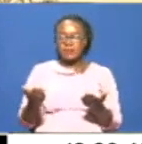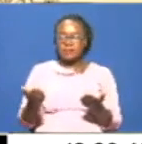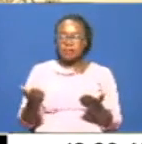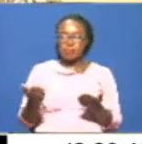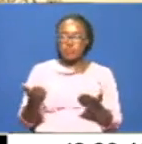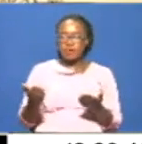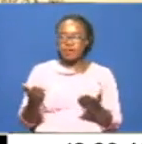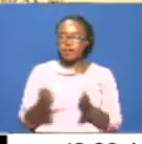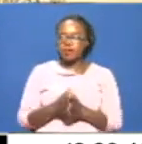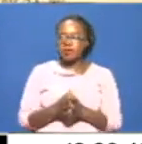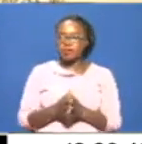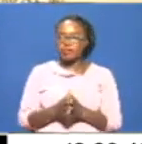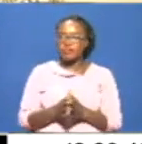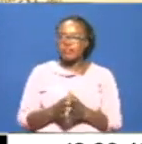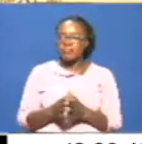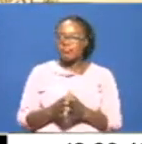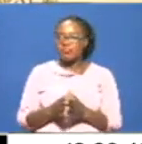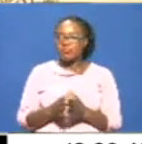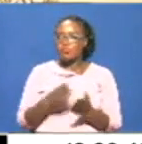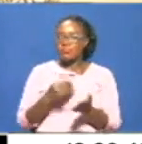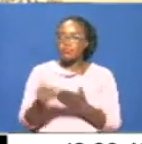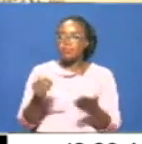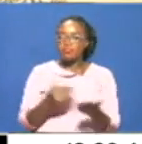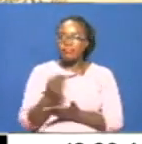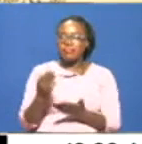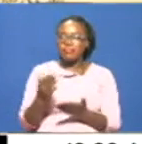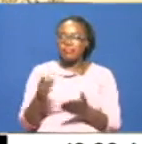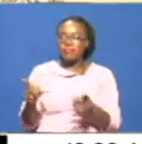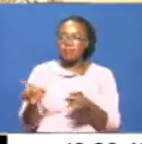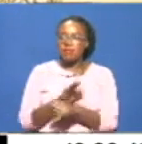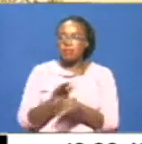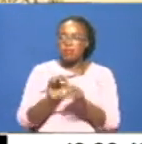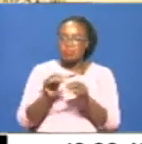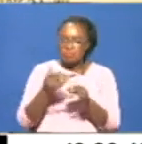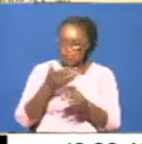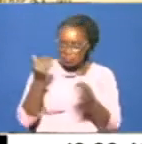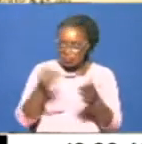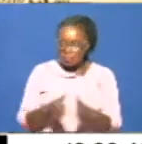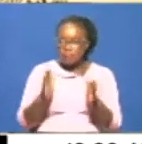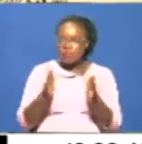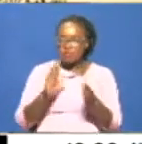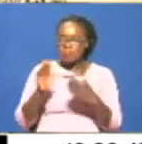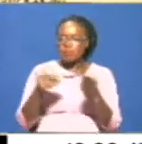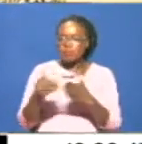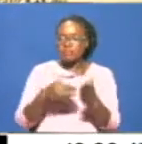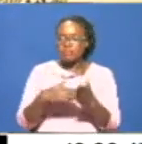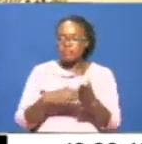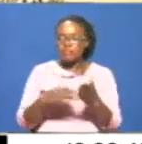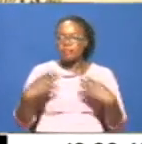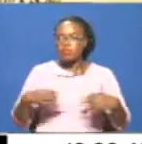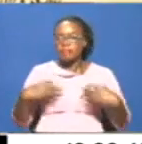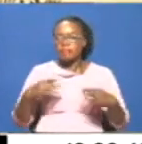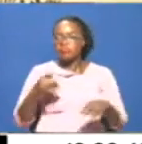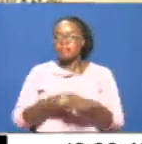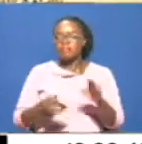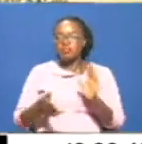Cash transfers have proved as the most effective way to reach vulnerable persons in times of